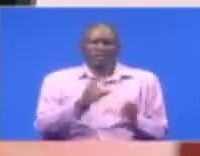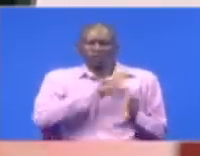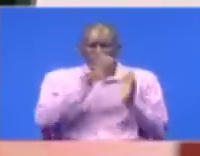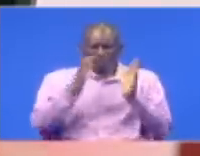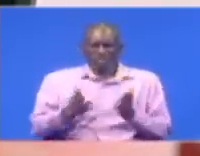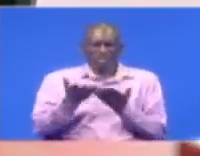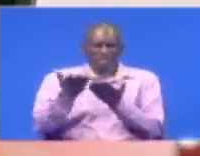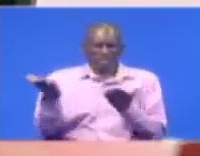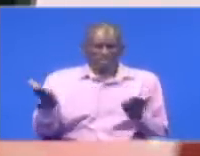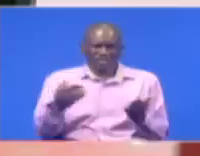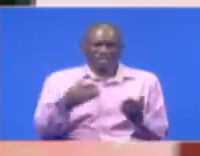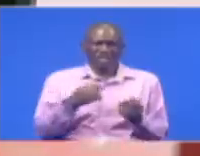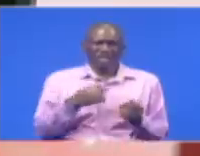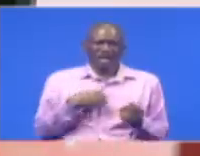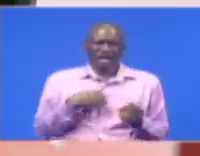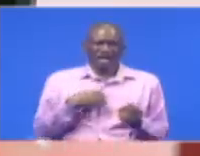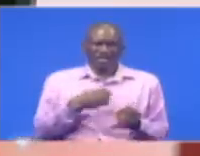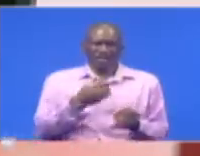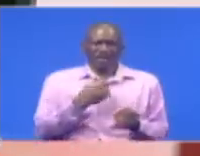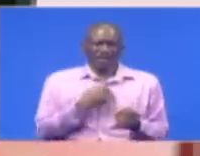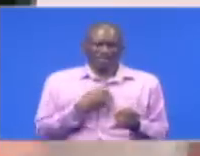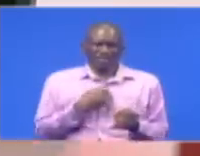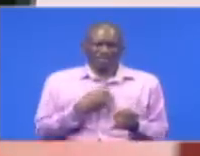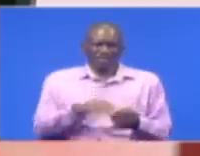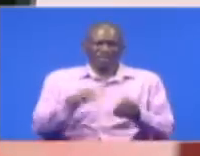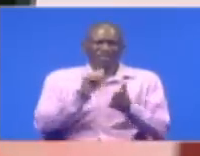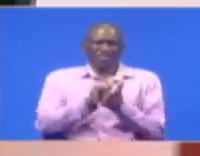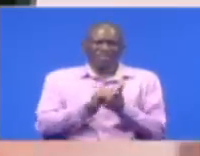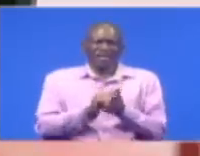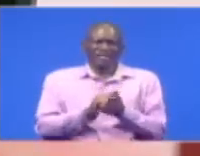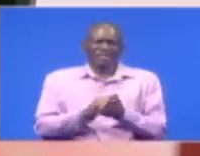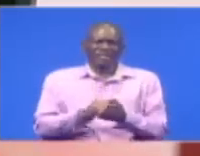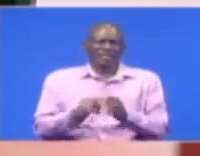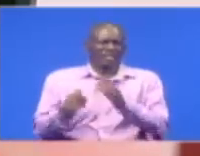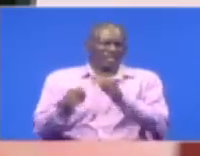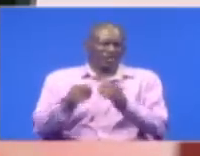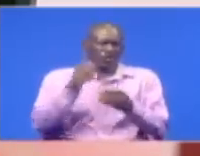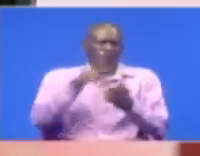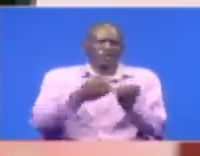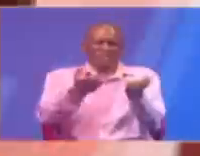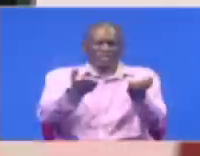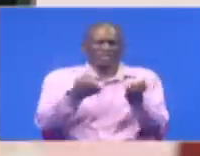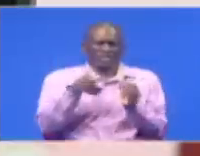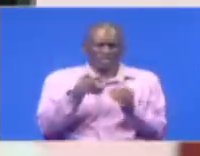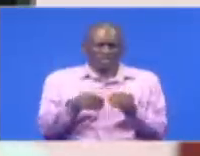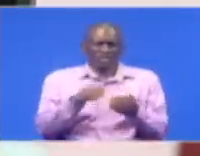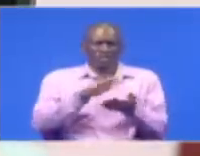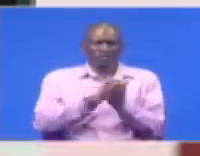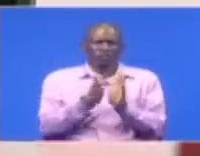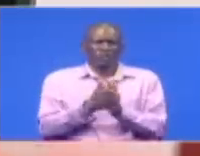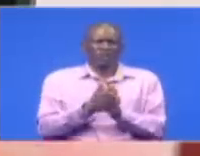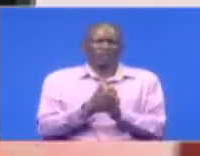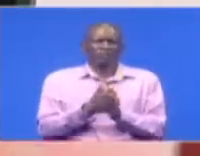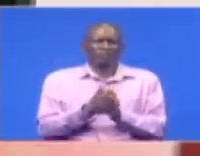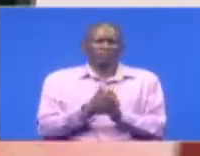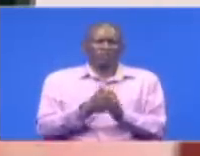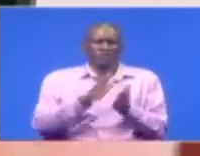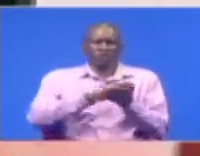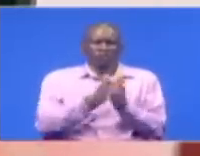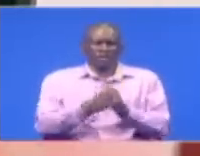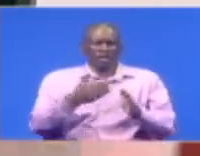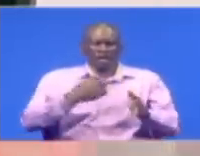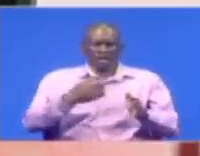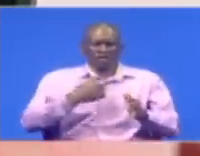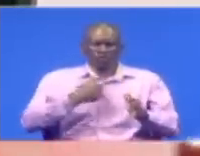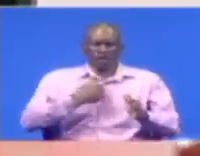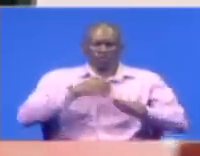commissioners, I do have that which it takes to be able to have enough